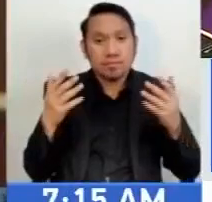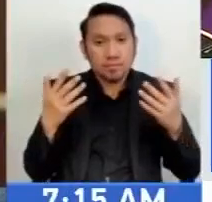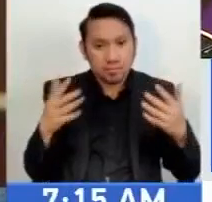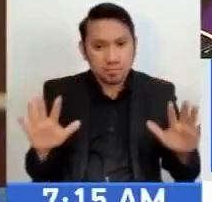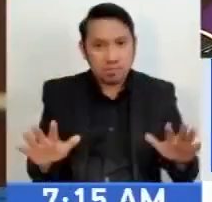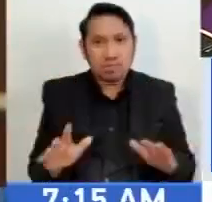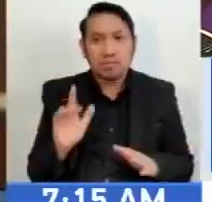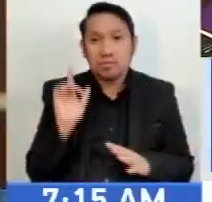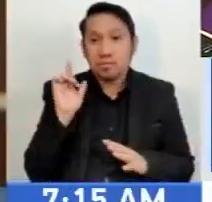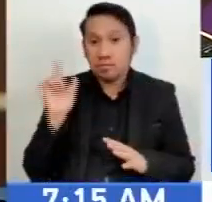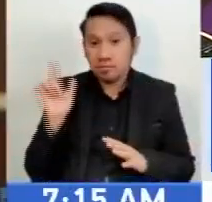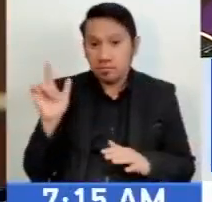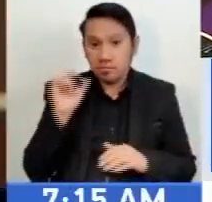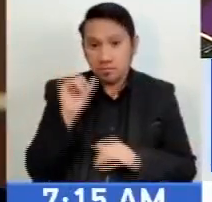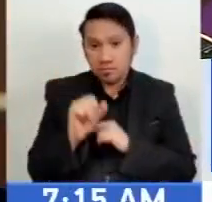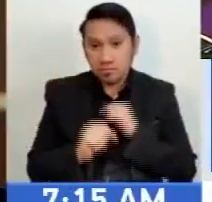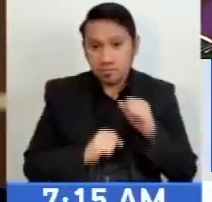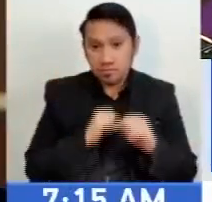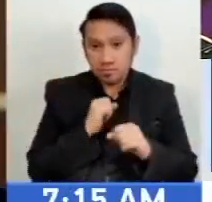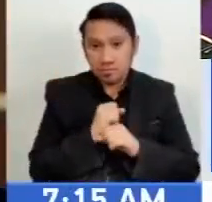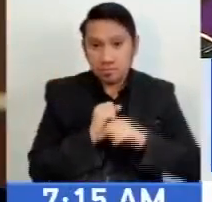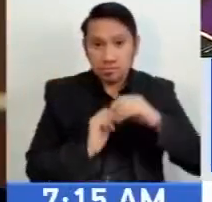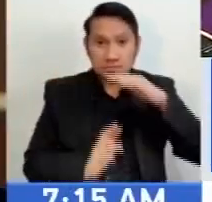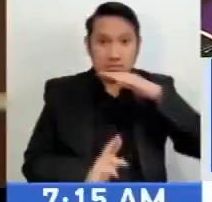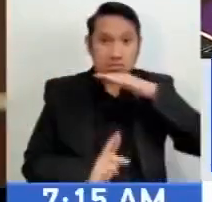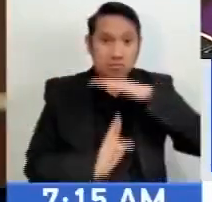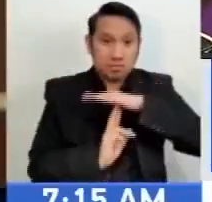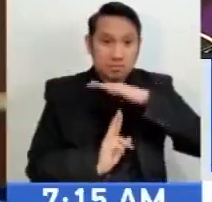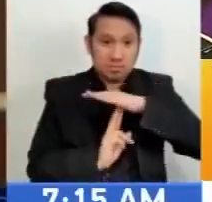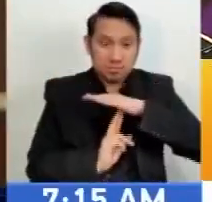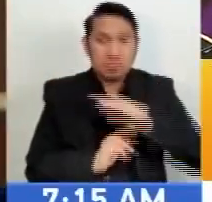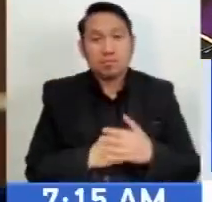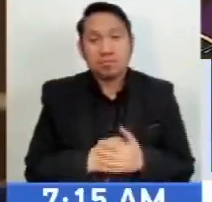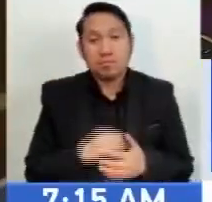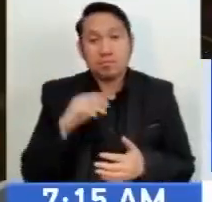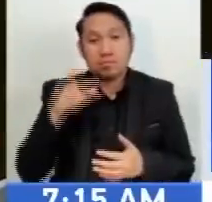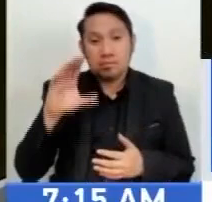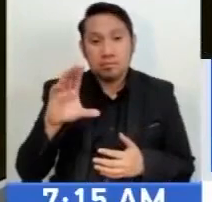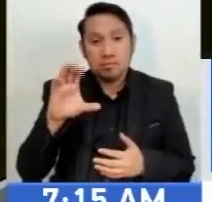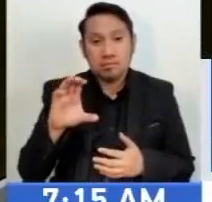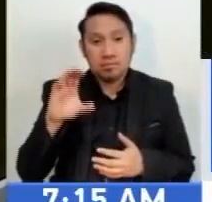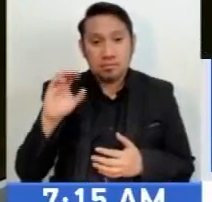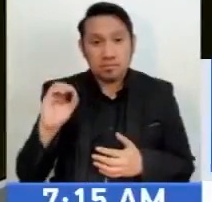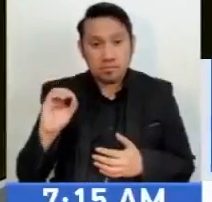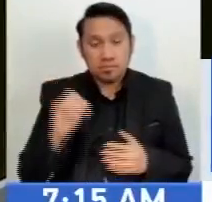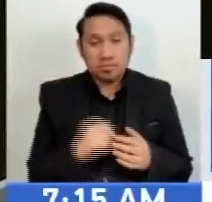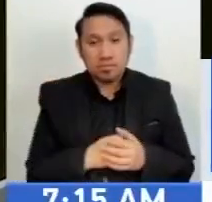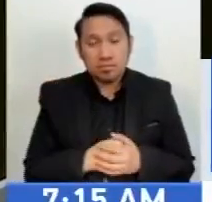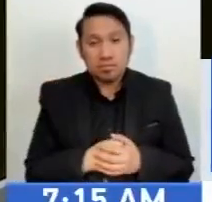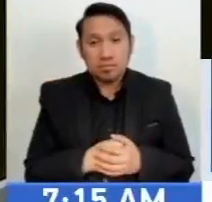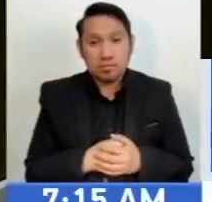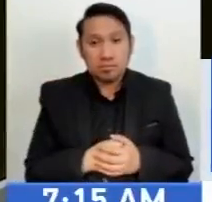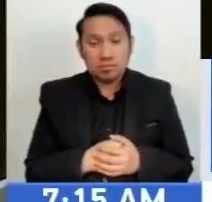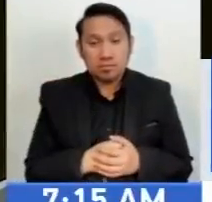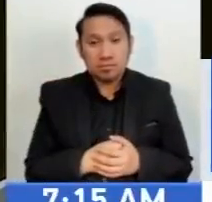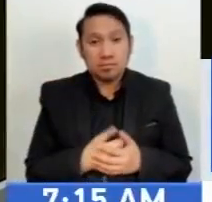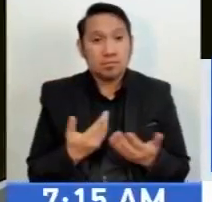dekada, magre-retiro na siya bilang Chief Executive Officer ng GMA Network. The GMA Board of